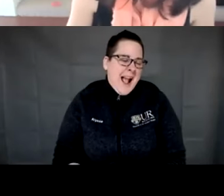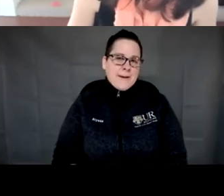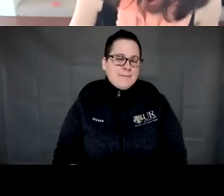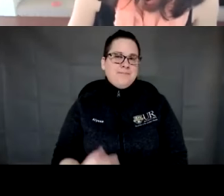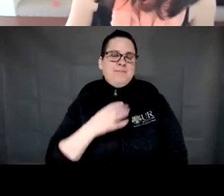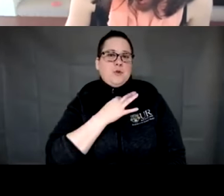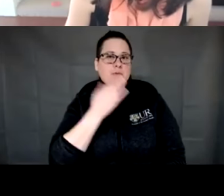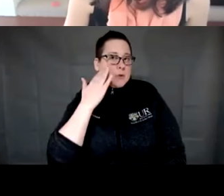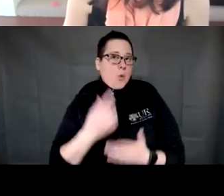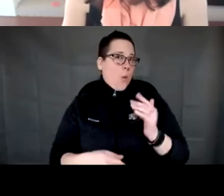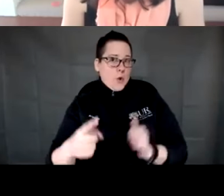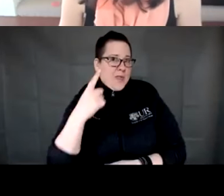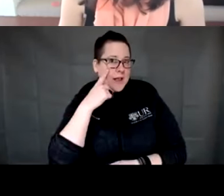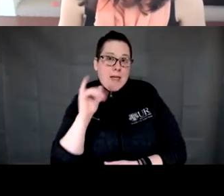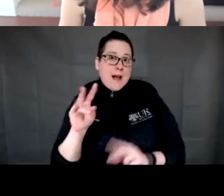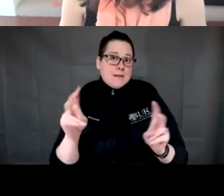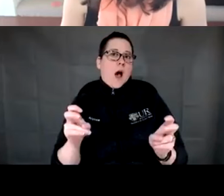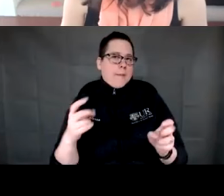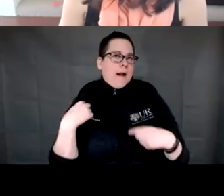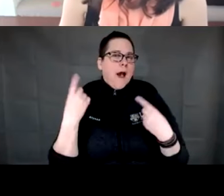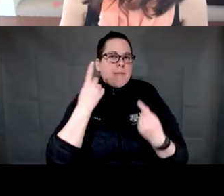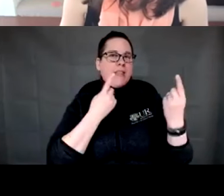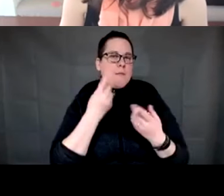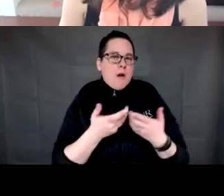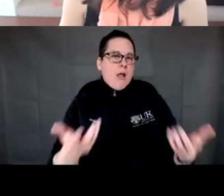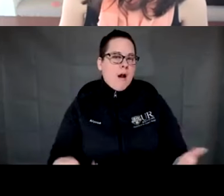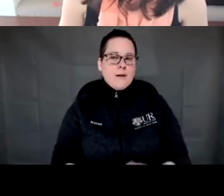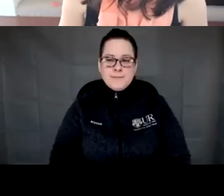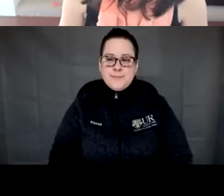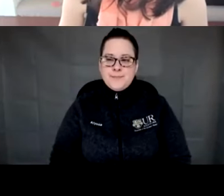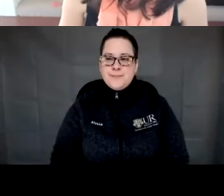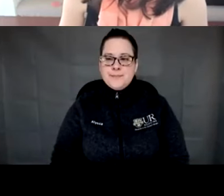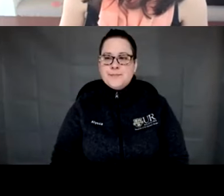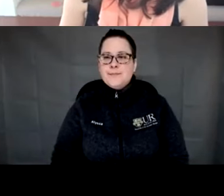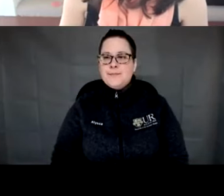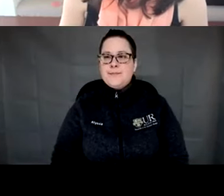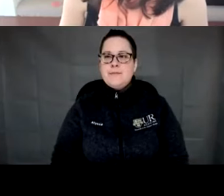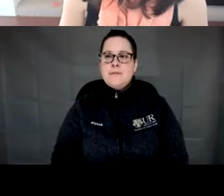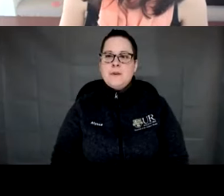be curious to know what you think. That topic has for sure been on my mind a lot.